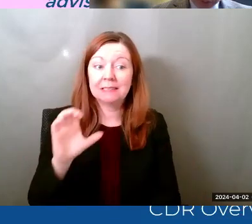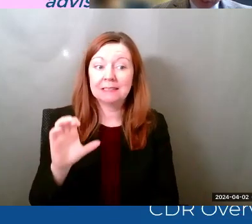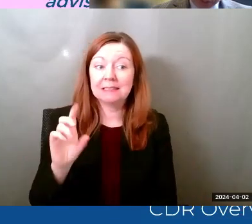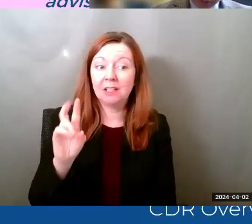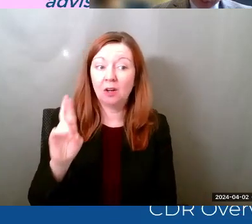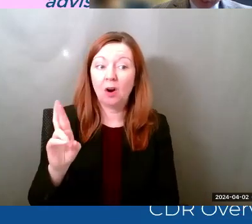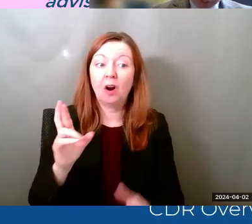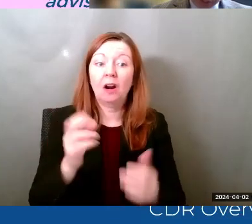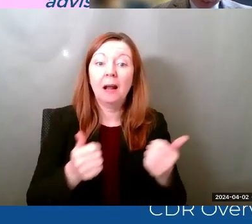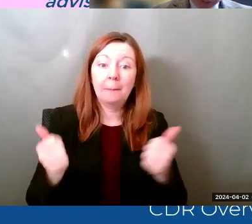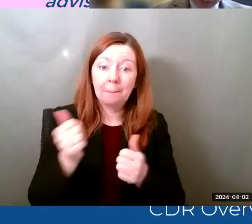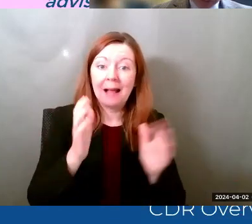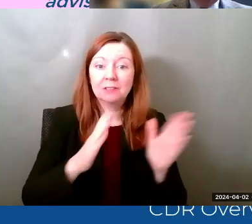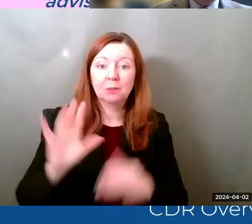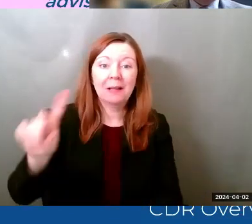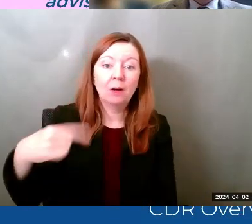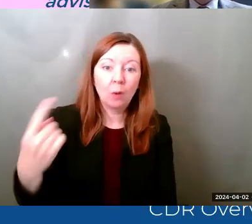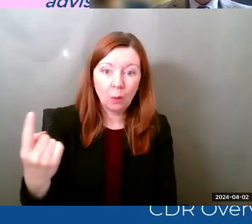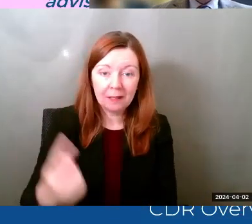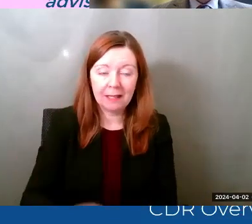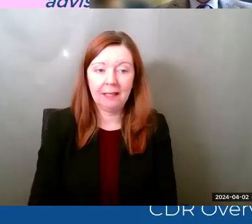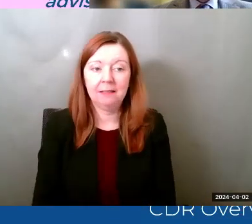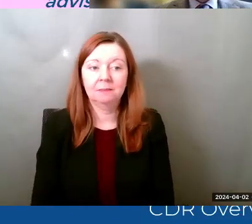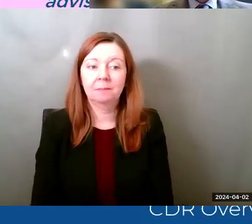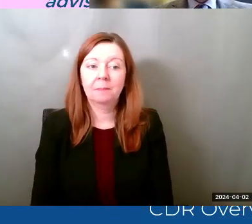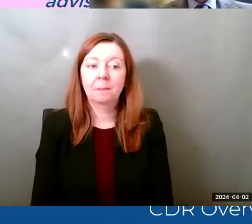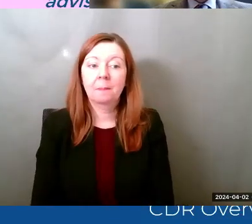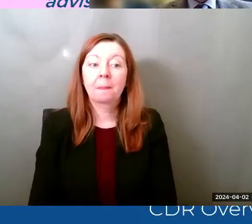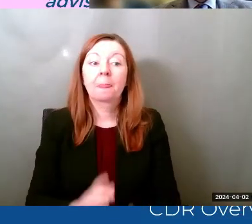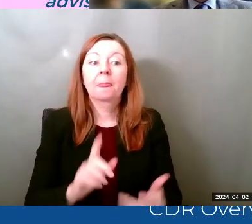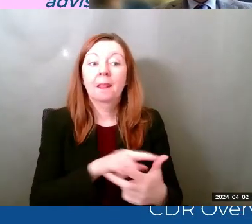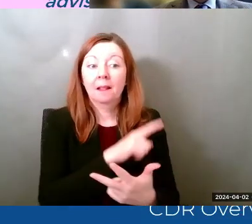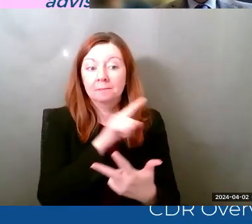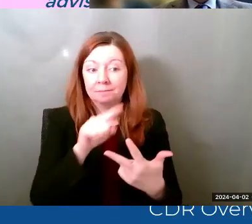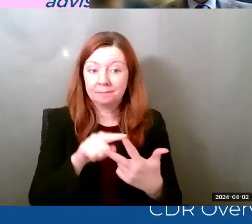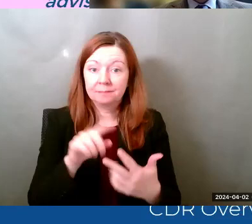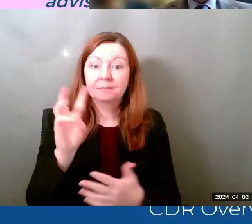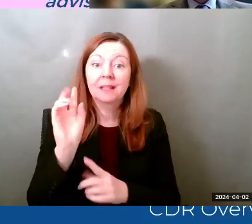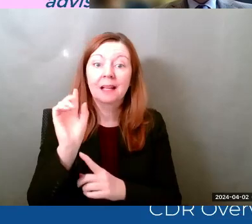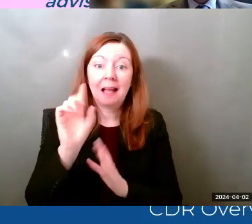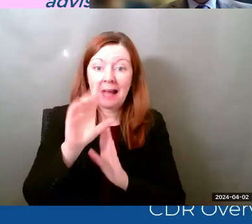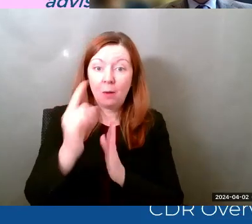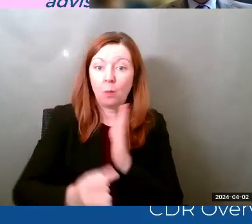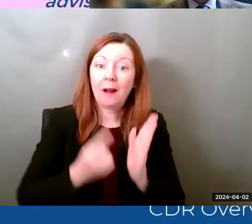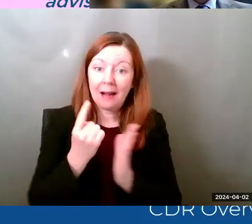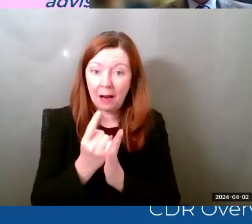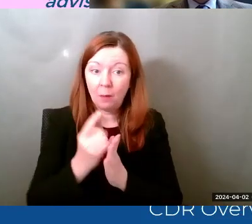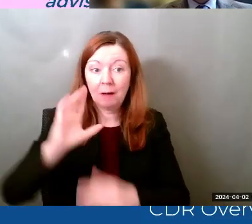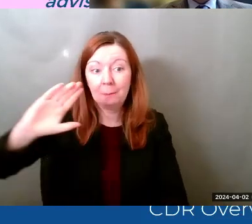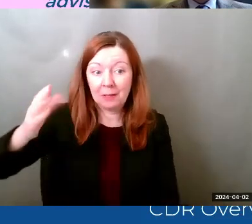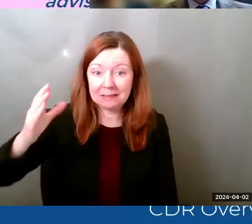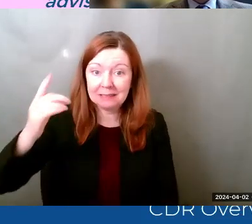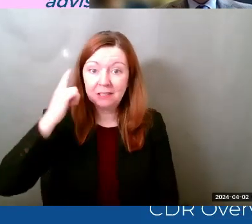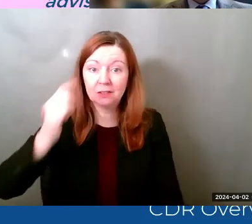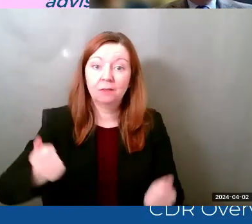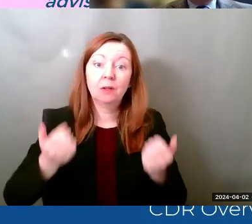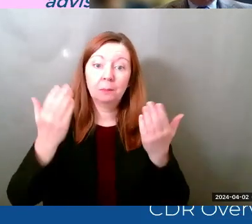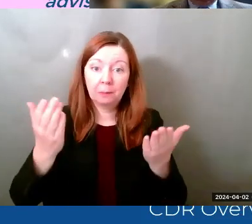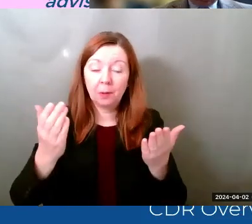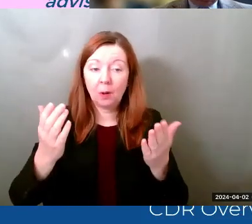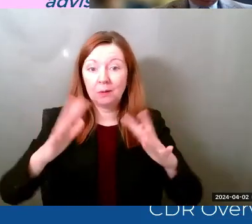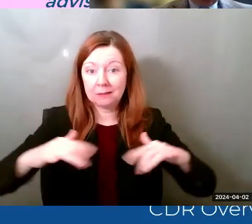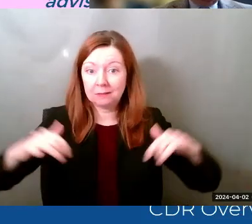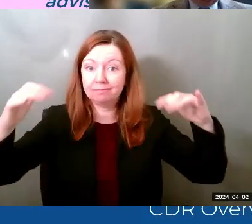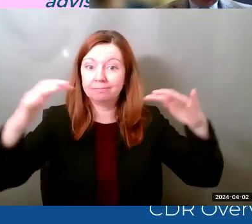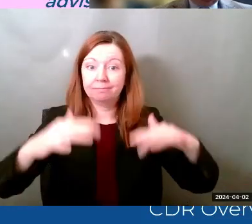master plan review only. This will be followed by a 60-minute presentation of the proposed arena by